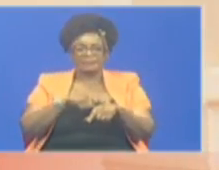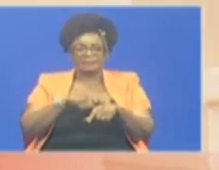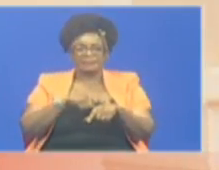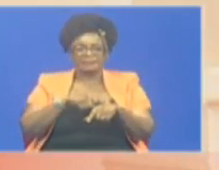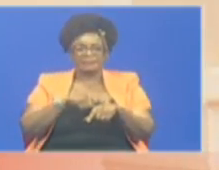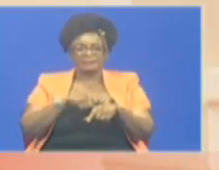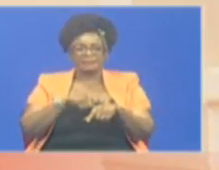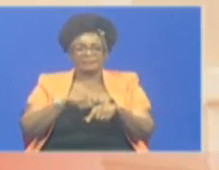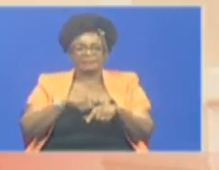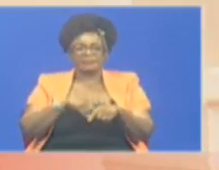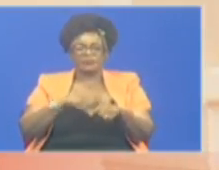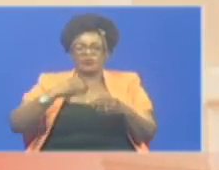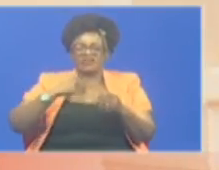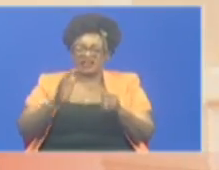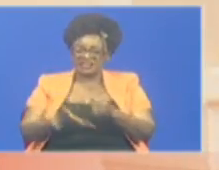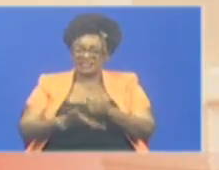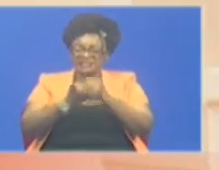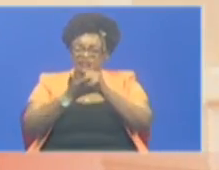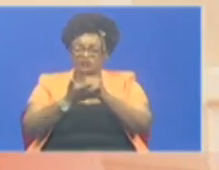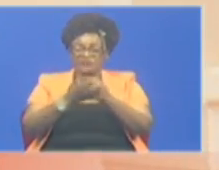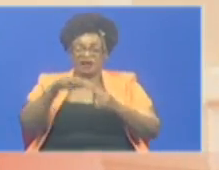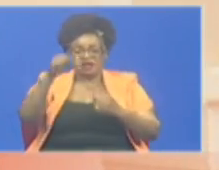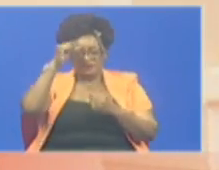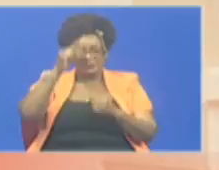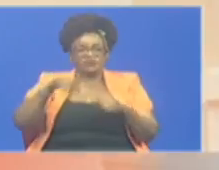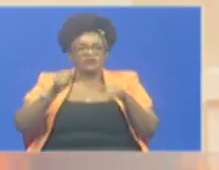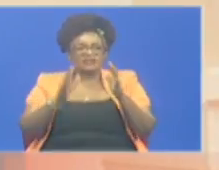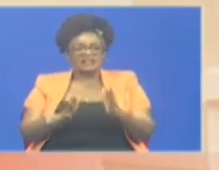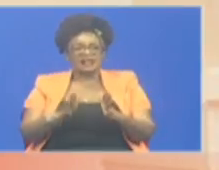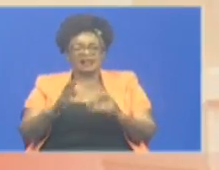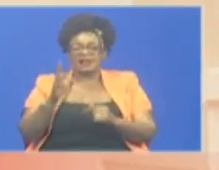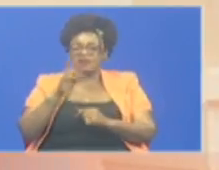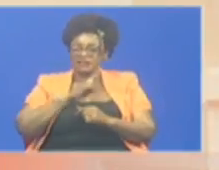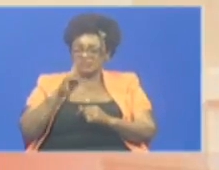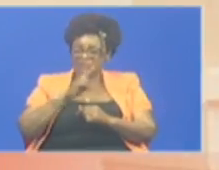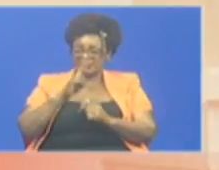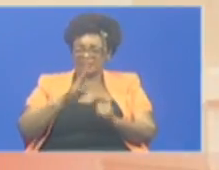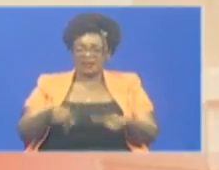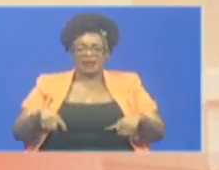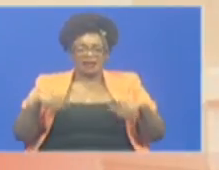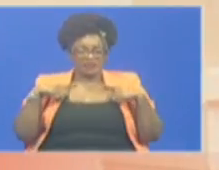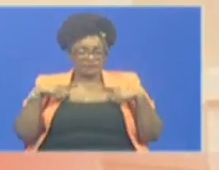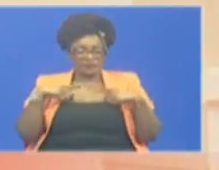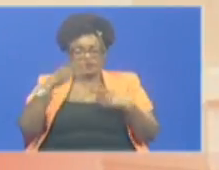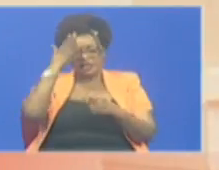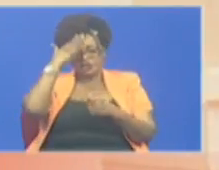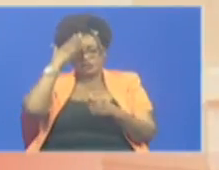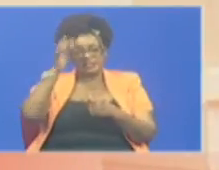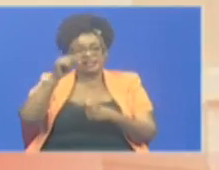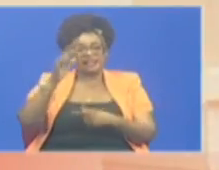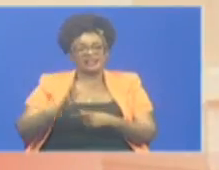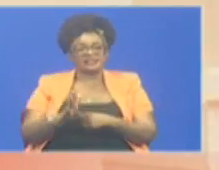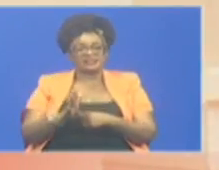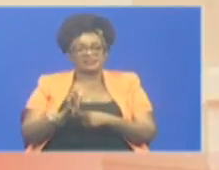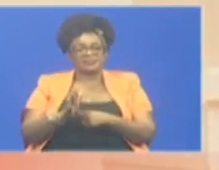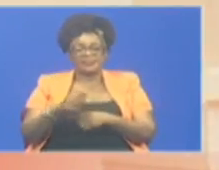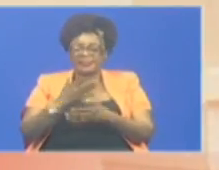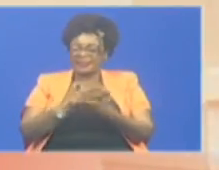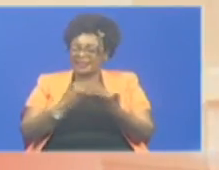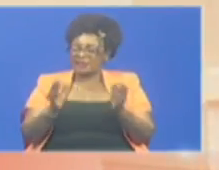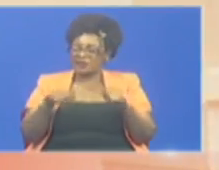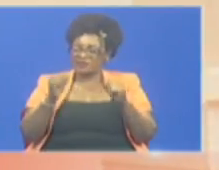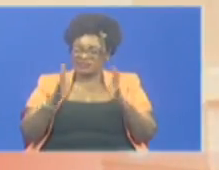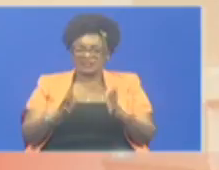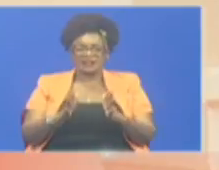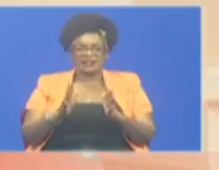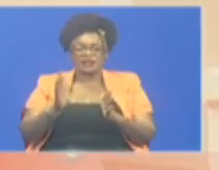the assistance of a government officer, it risks the lives of thousands of innocent Kenyans. And any officer